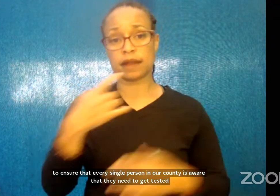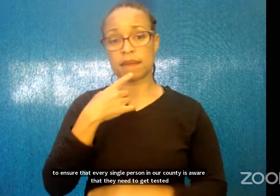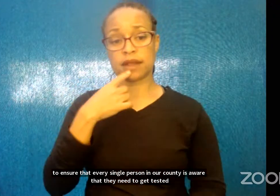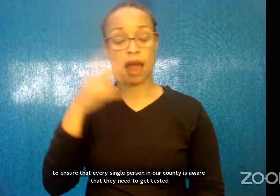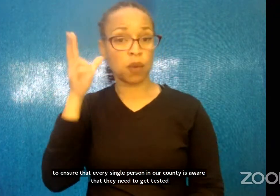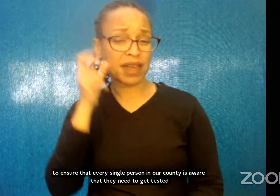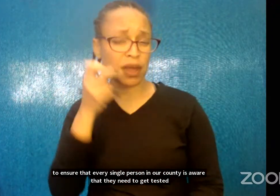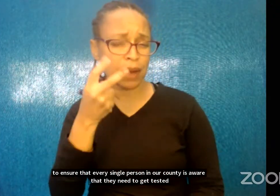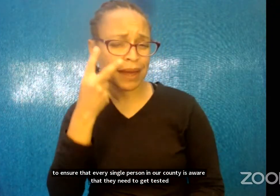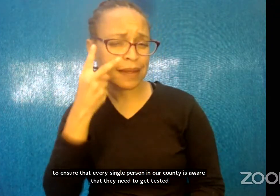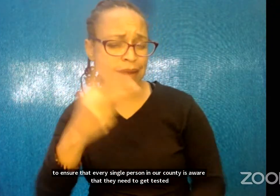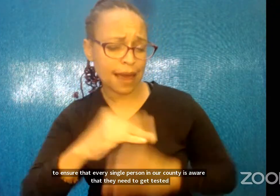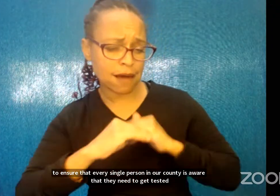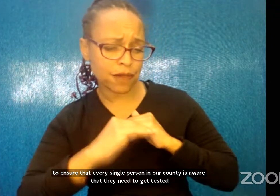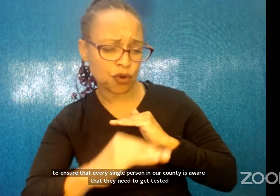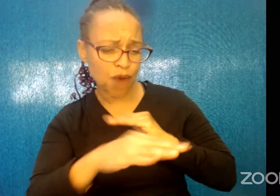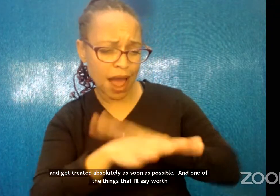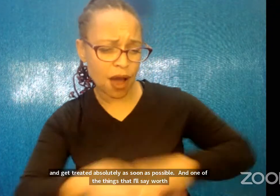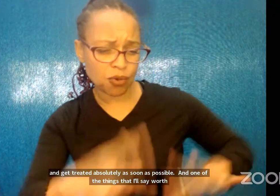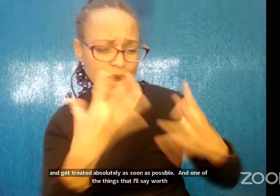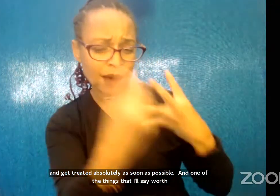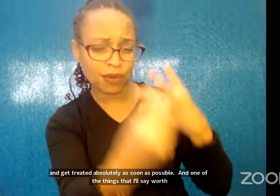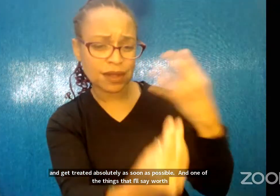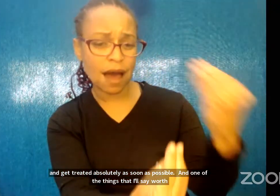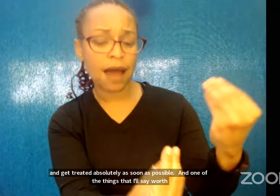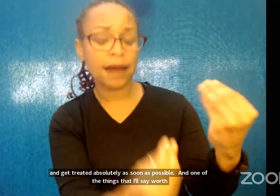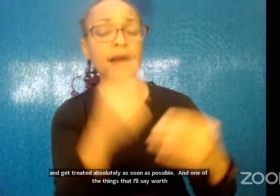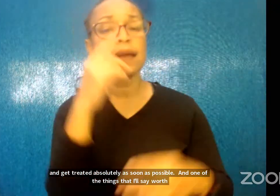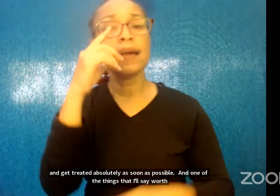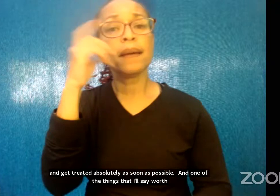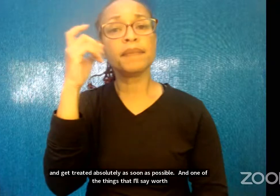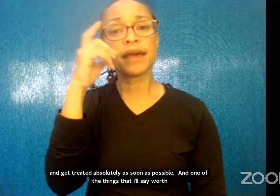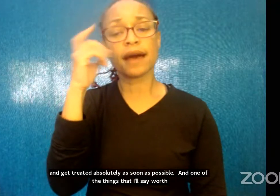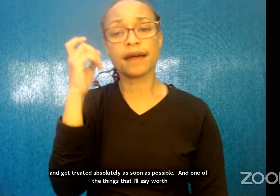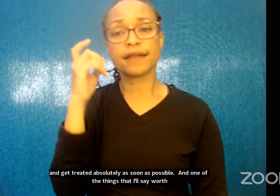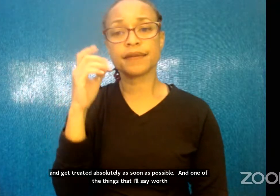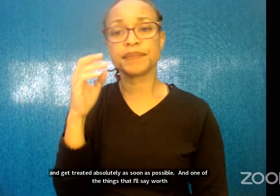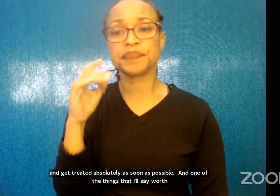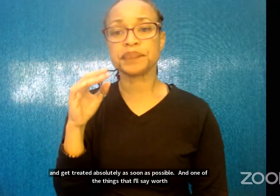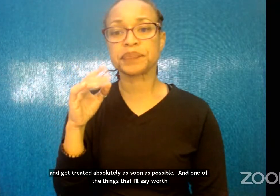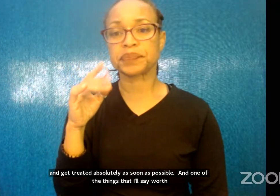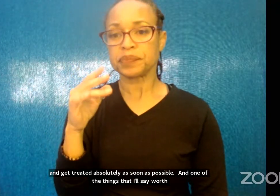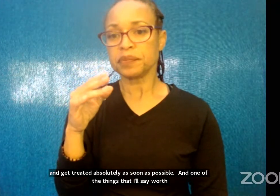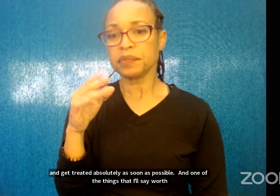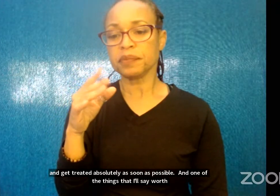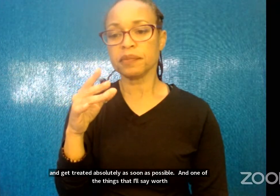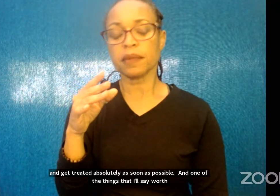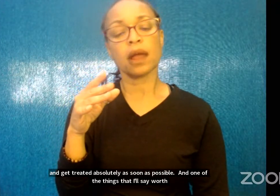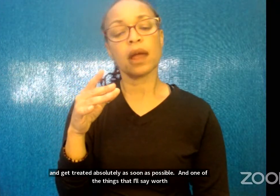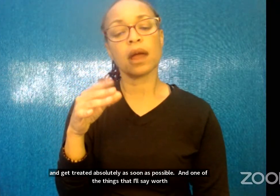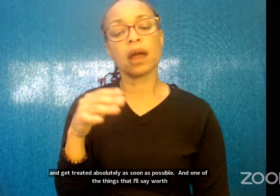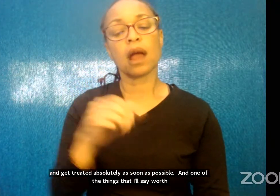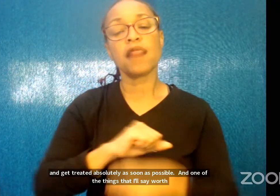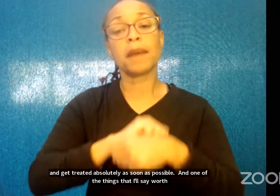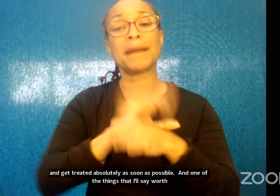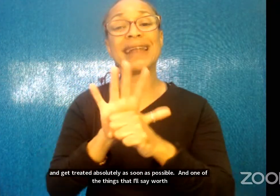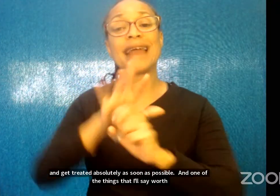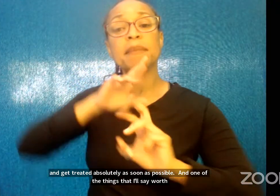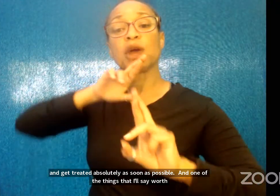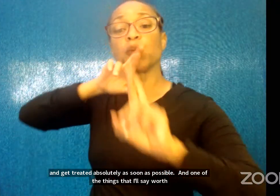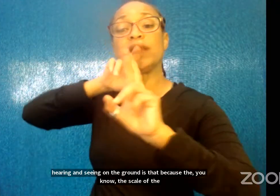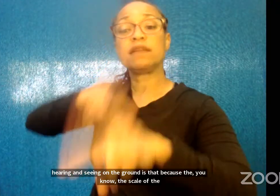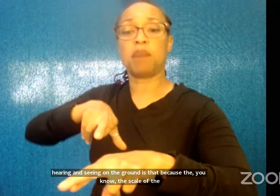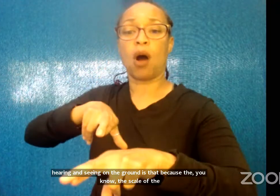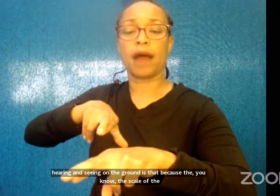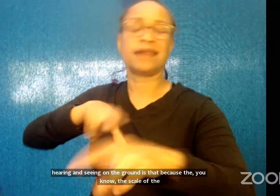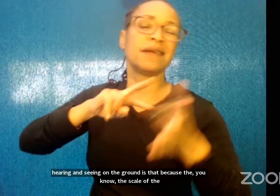on the ground is that because the scale of the pandemic response in terms of